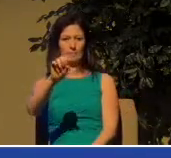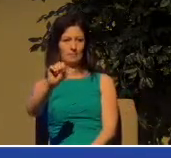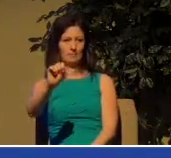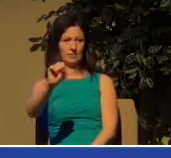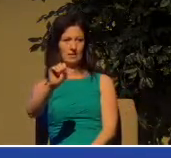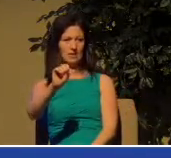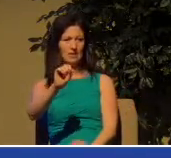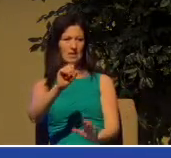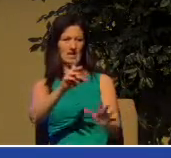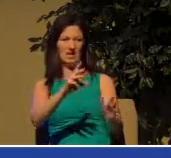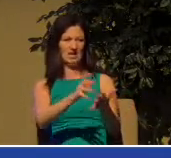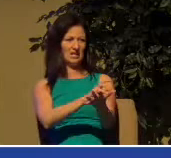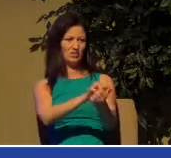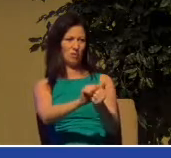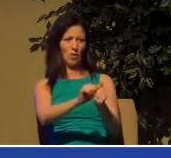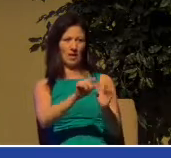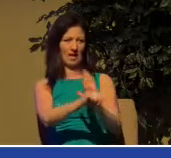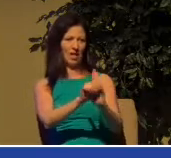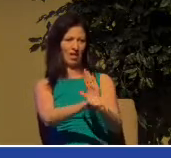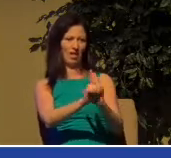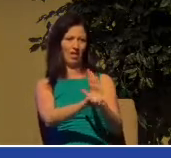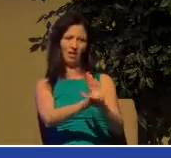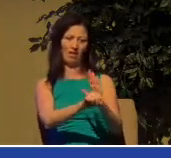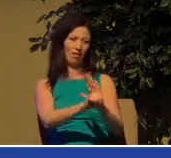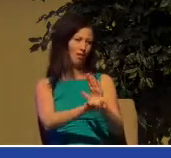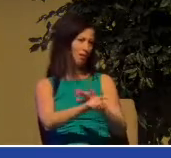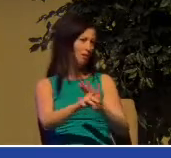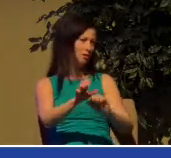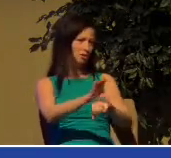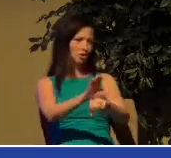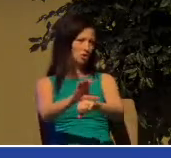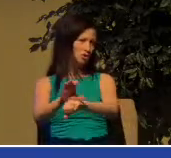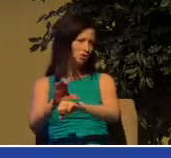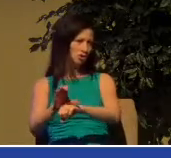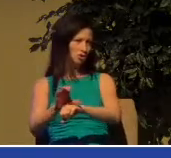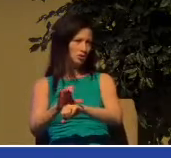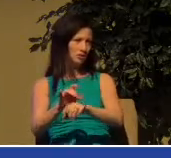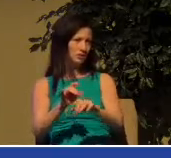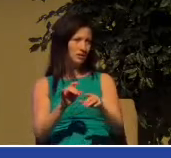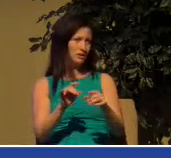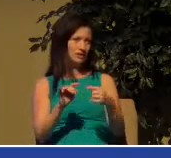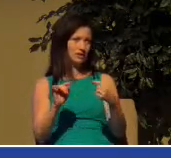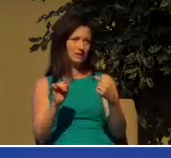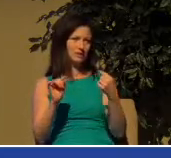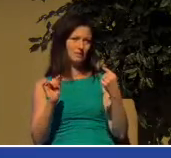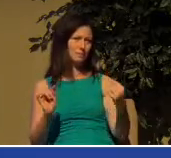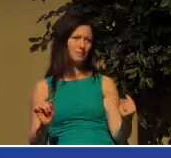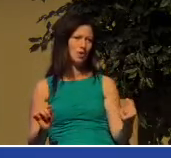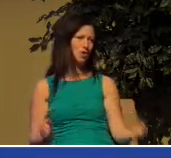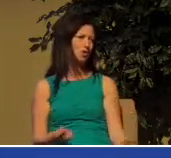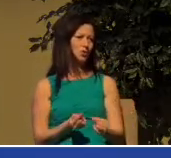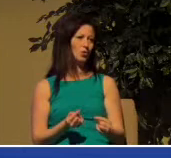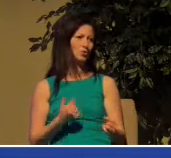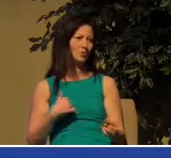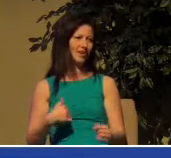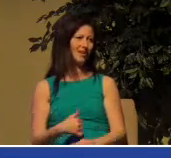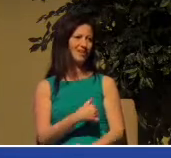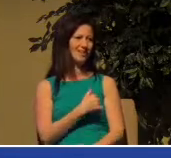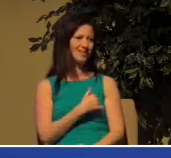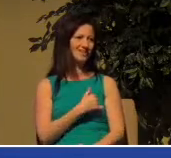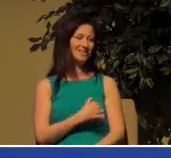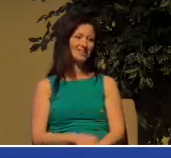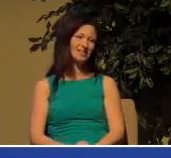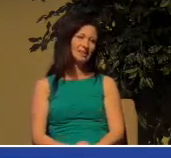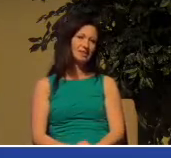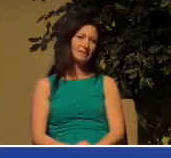rid of Christians in Egypt. That's painful business. And the Apostle Paul